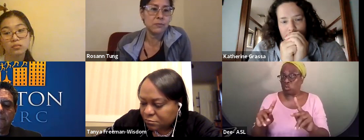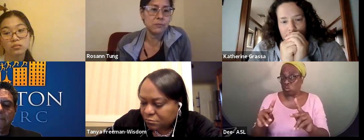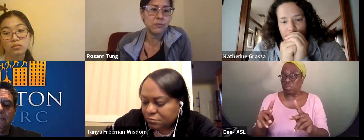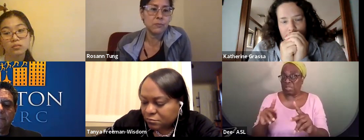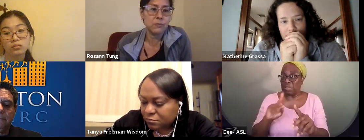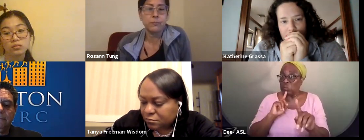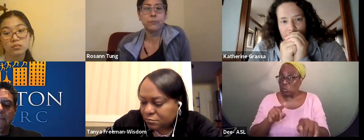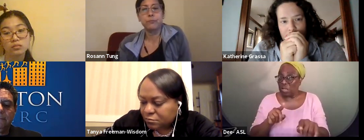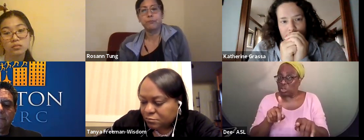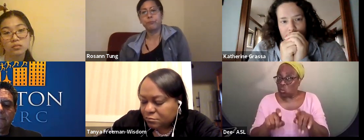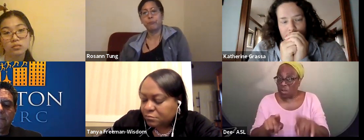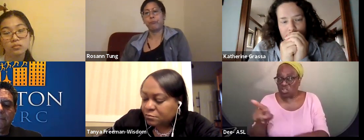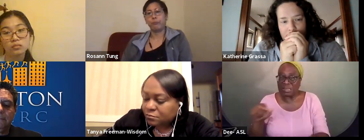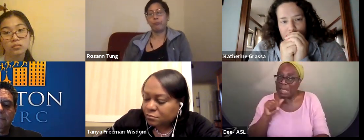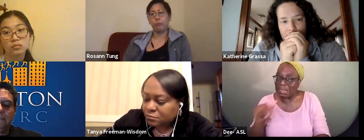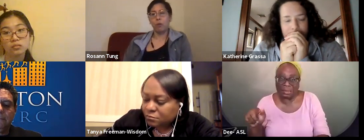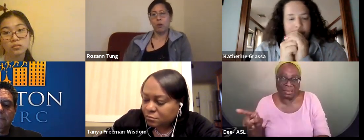didn't.